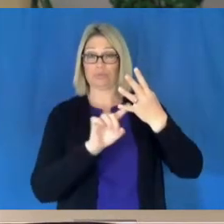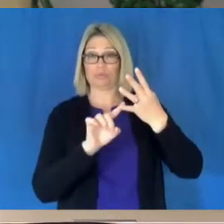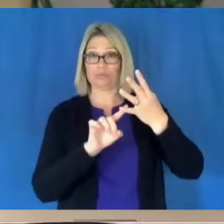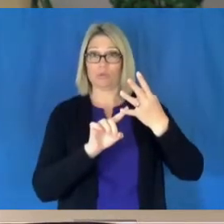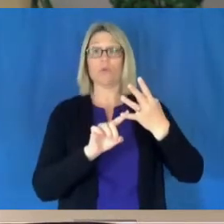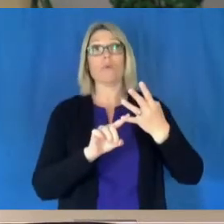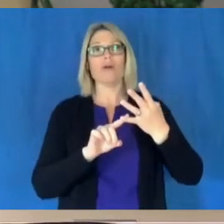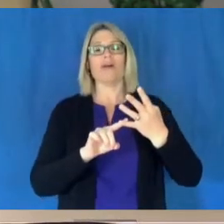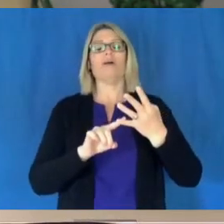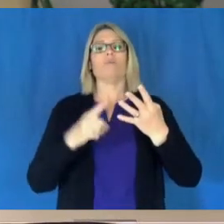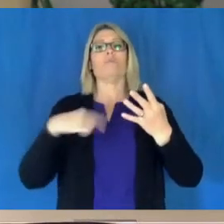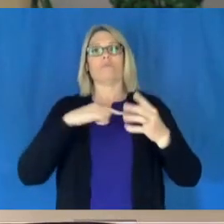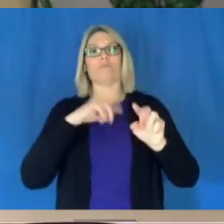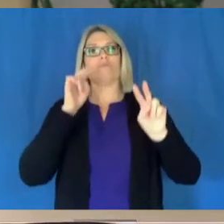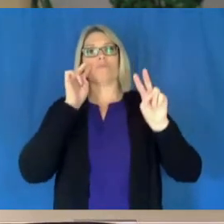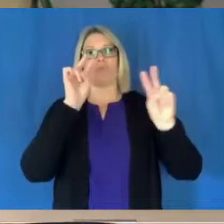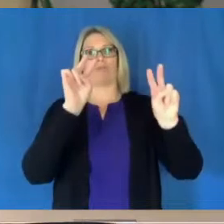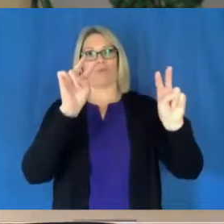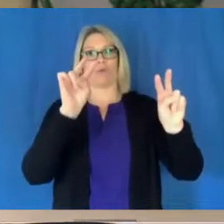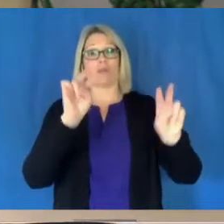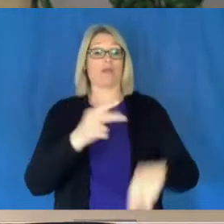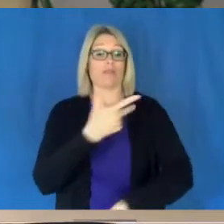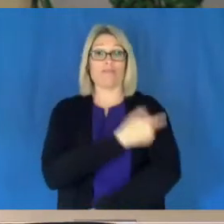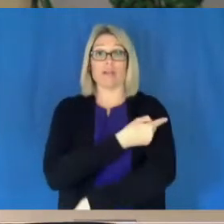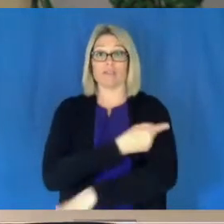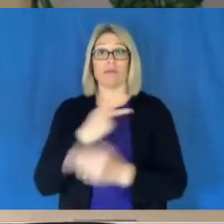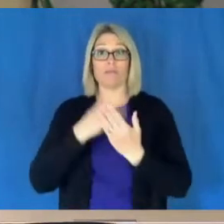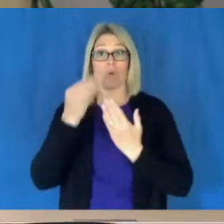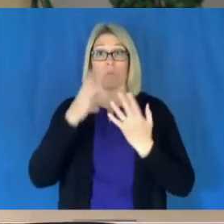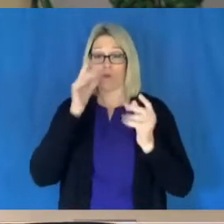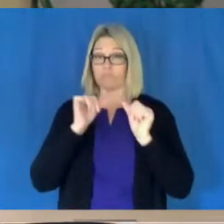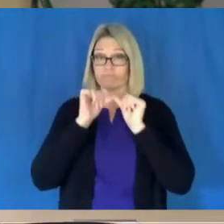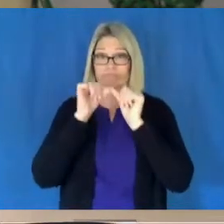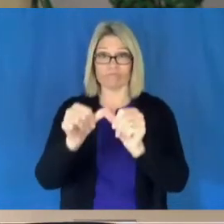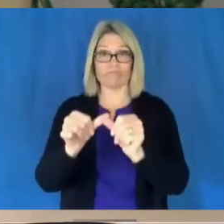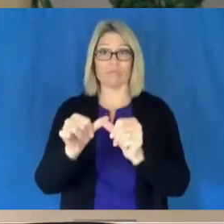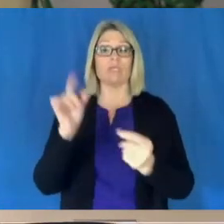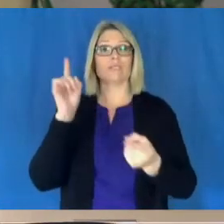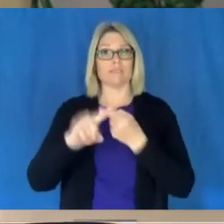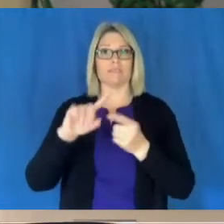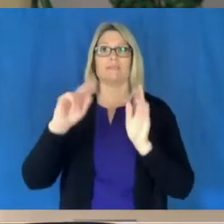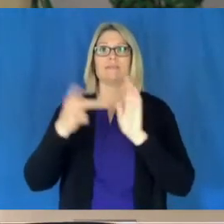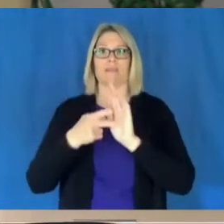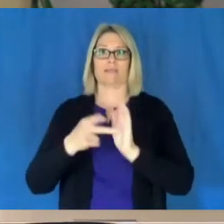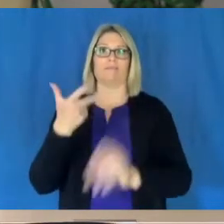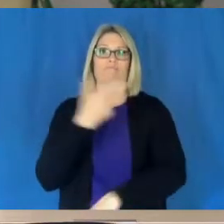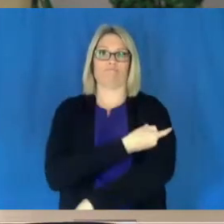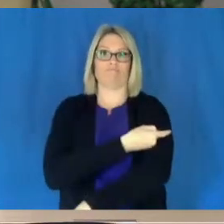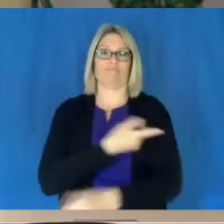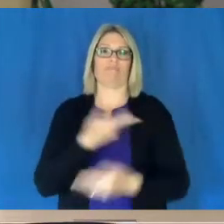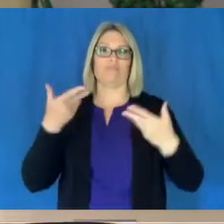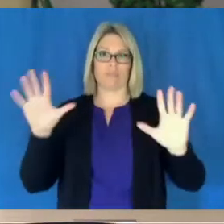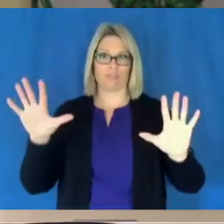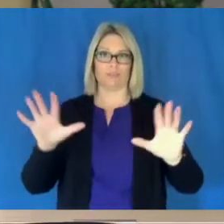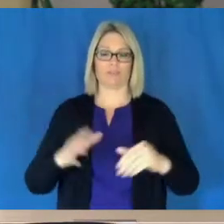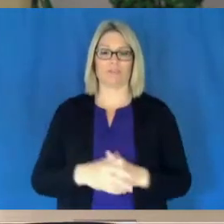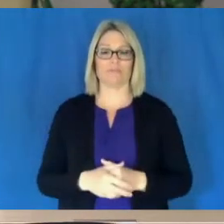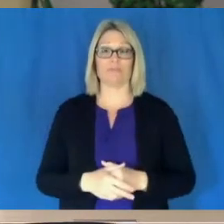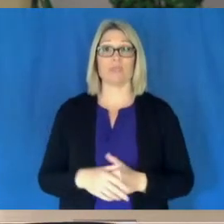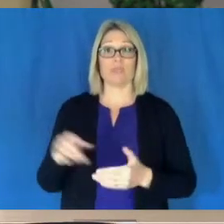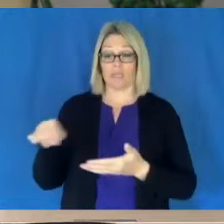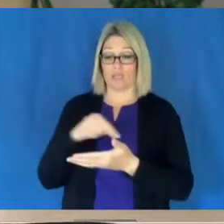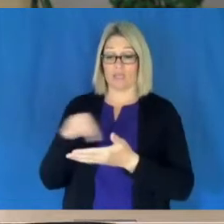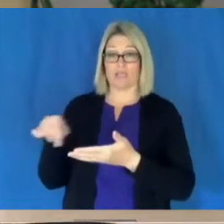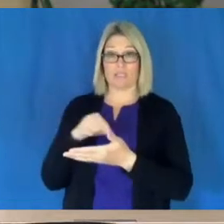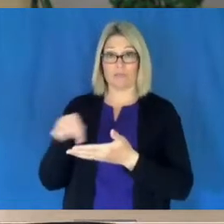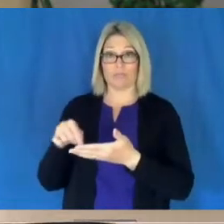forward to, and our vaccine program will continue until everyone has access to their second dose of vaccine. This week,